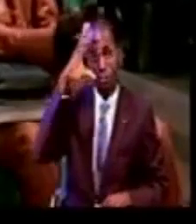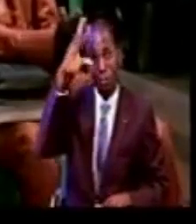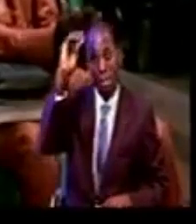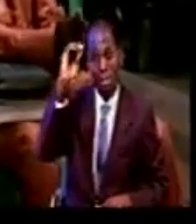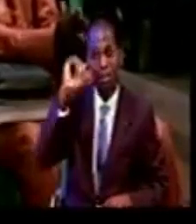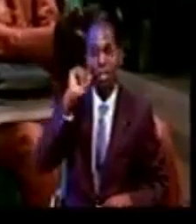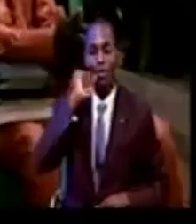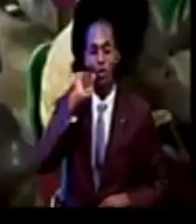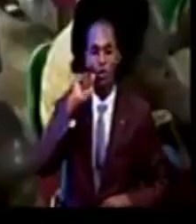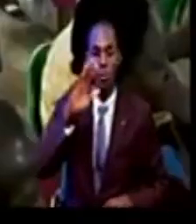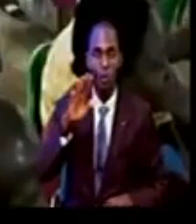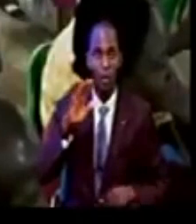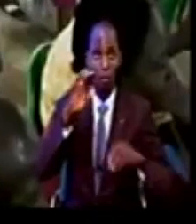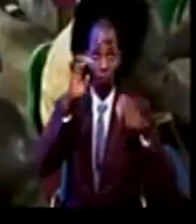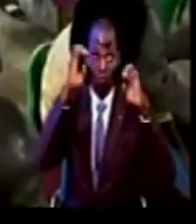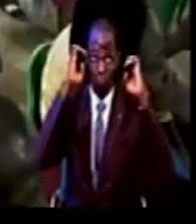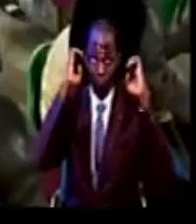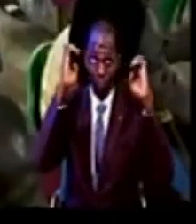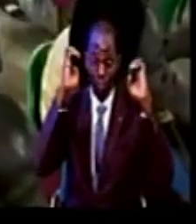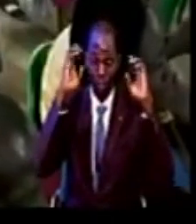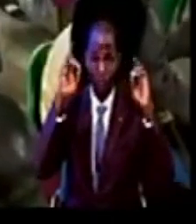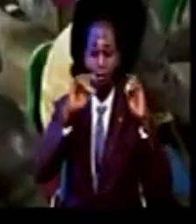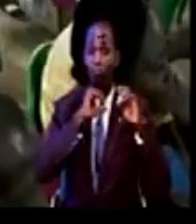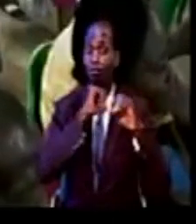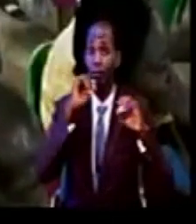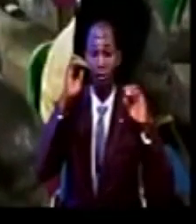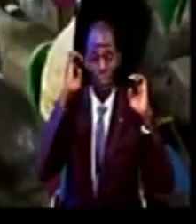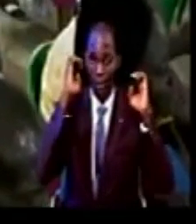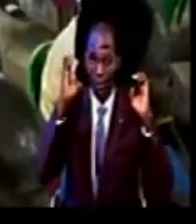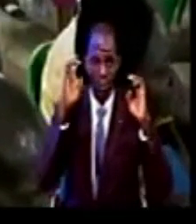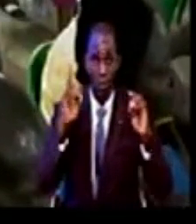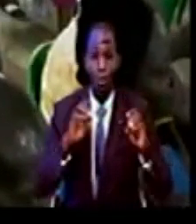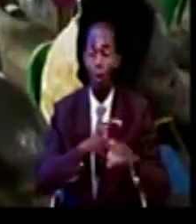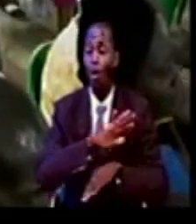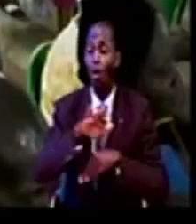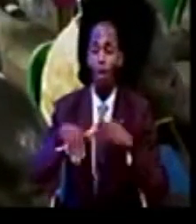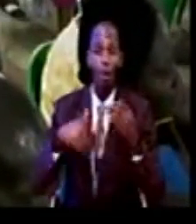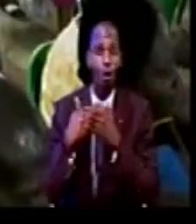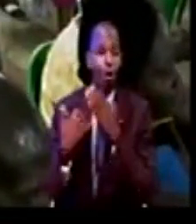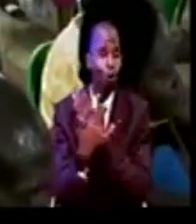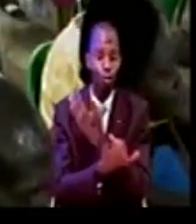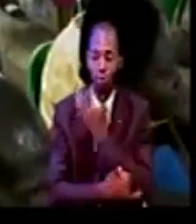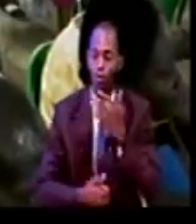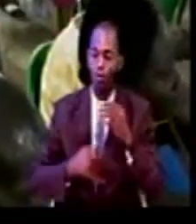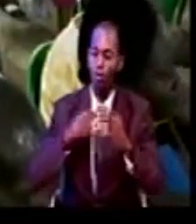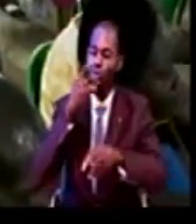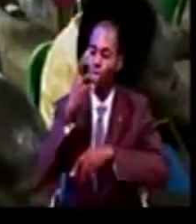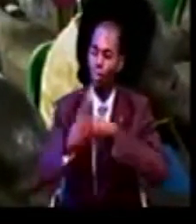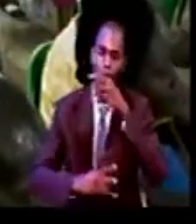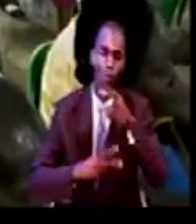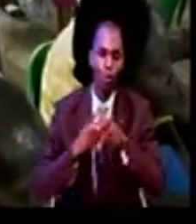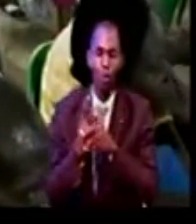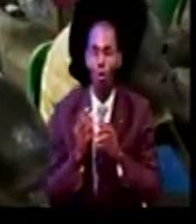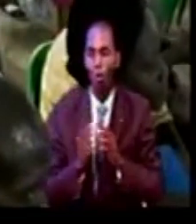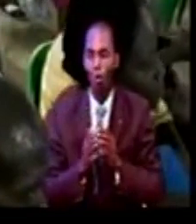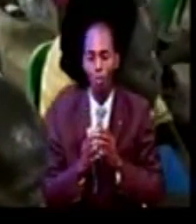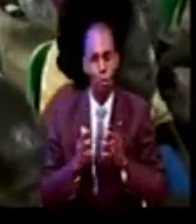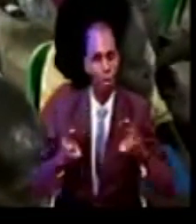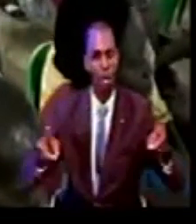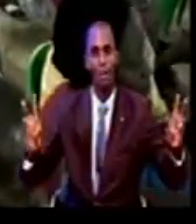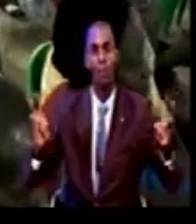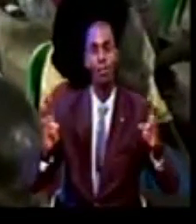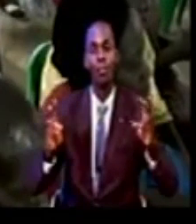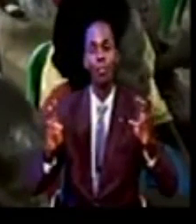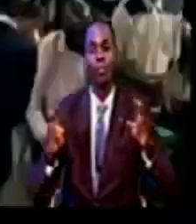young, old, men, women, educated, illiterate,